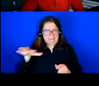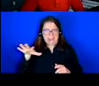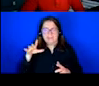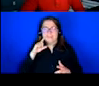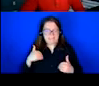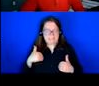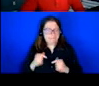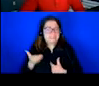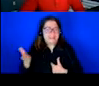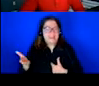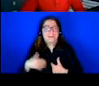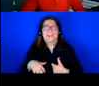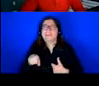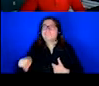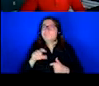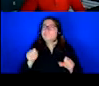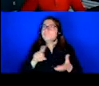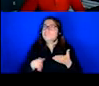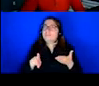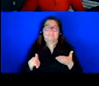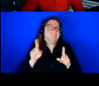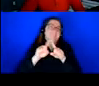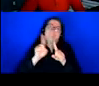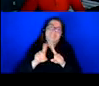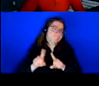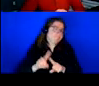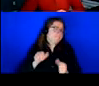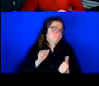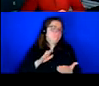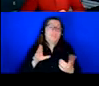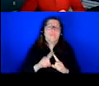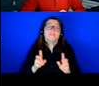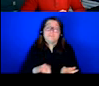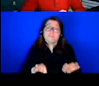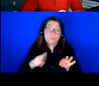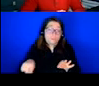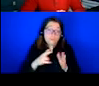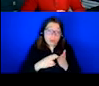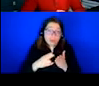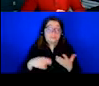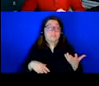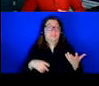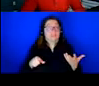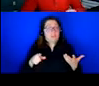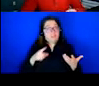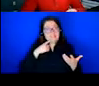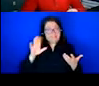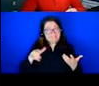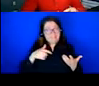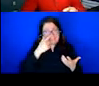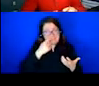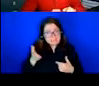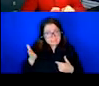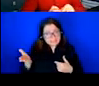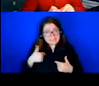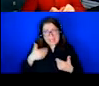of ways to do that. But, I be honest and say, I'm interested in this. I don't know